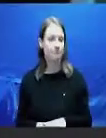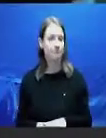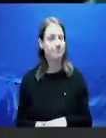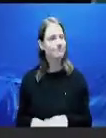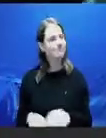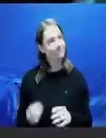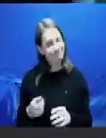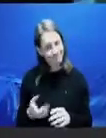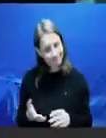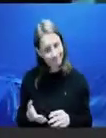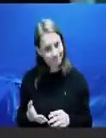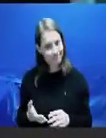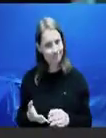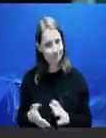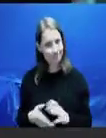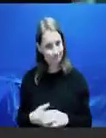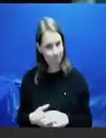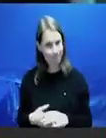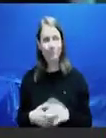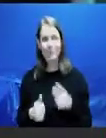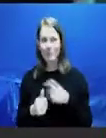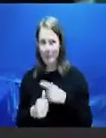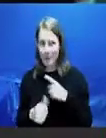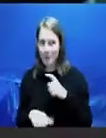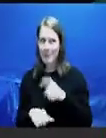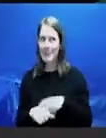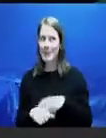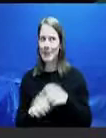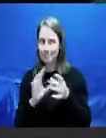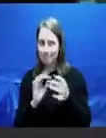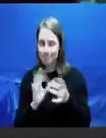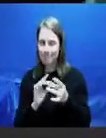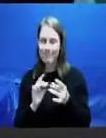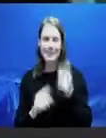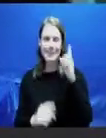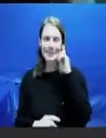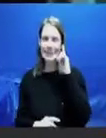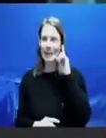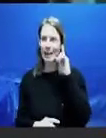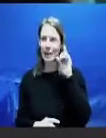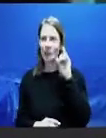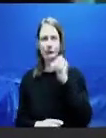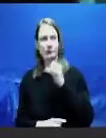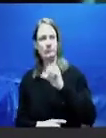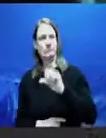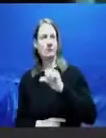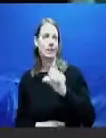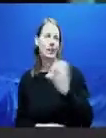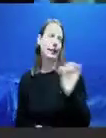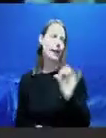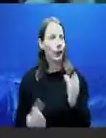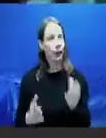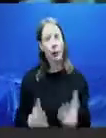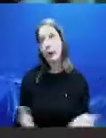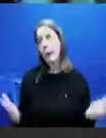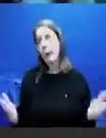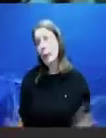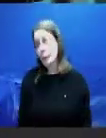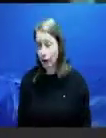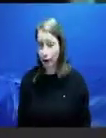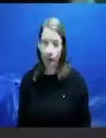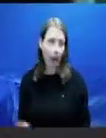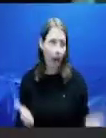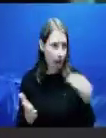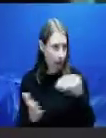you sensed a lot of resistance. It sounded like this is the new flavor of the month. Oh, it's a new initiative